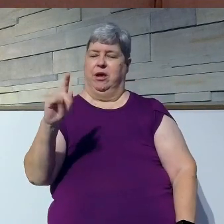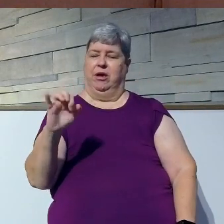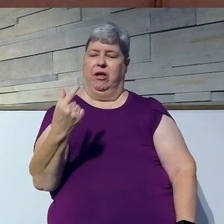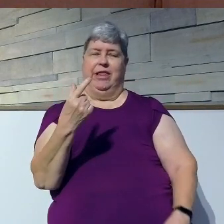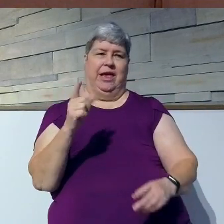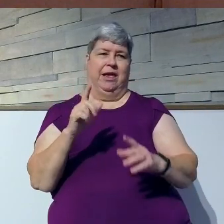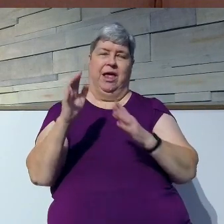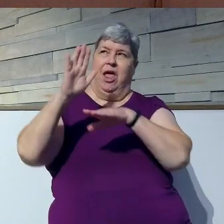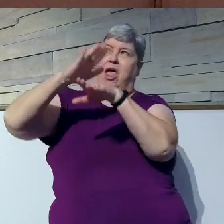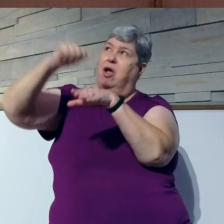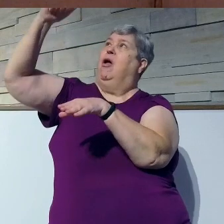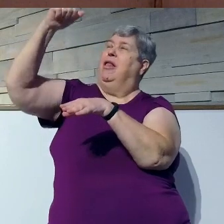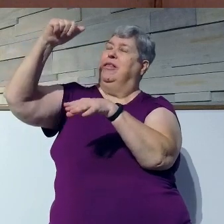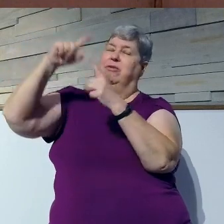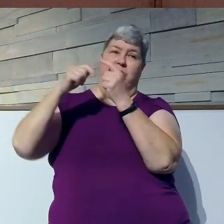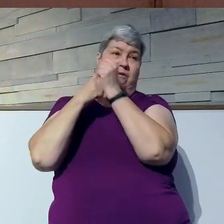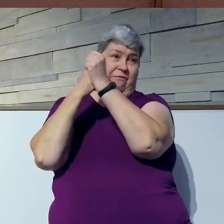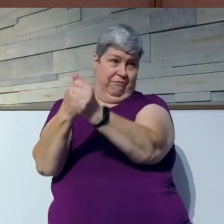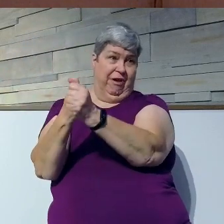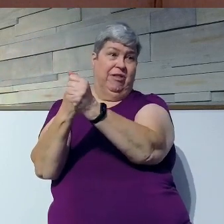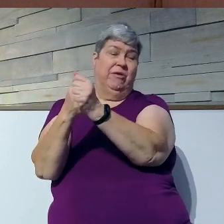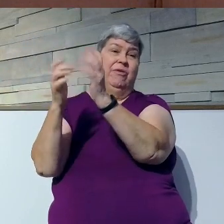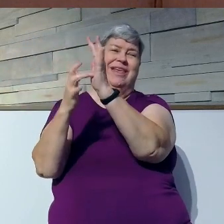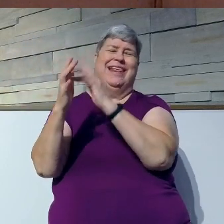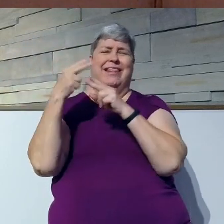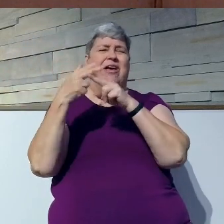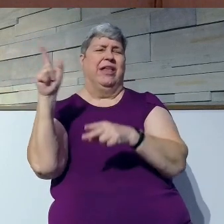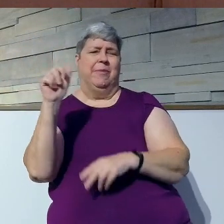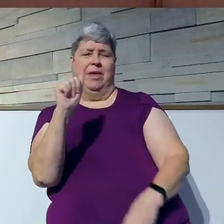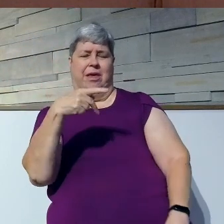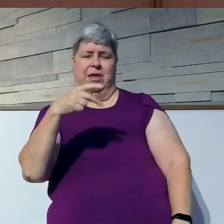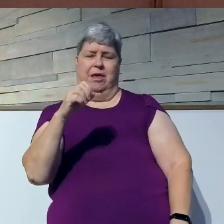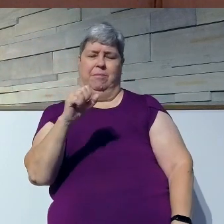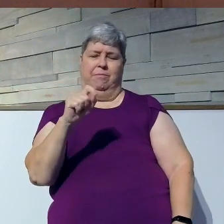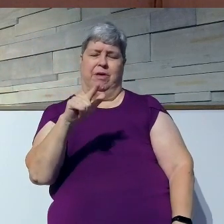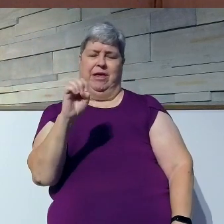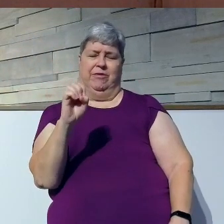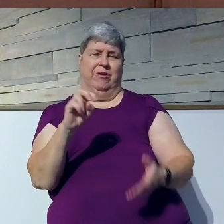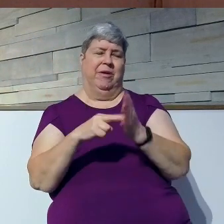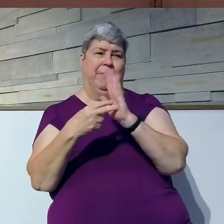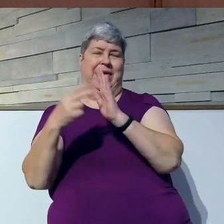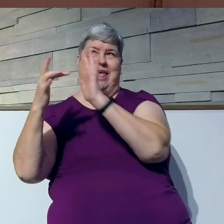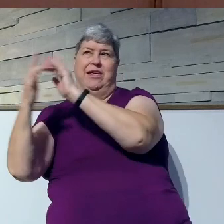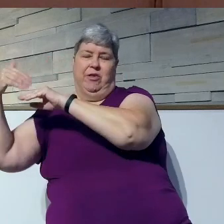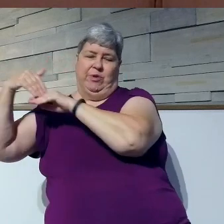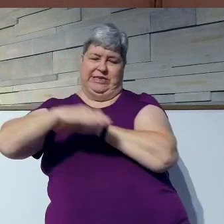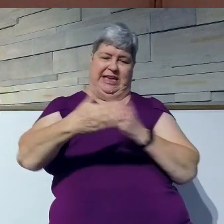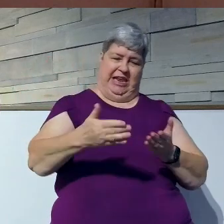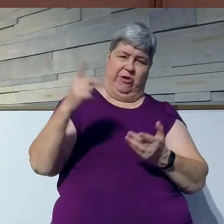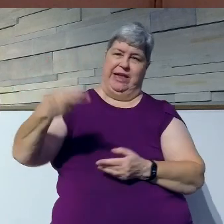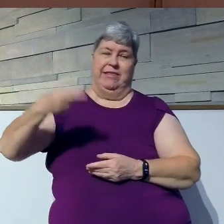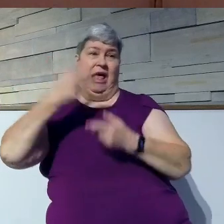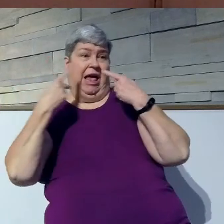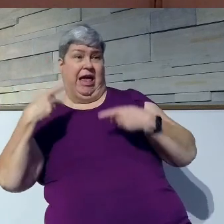And we're called to follow the apostle. Jesus is called apostle here. An apostle is a sent one. Jesus is sent to come here. He is our high priest,